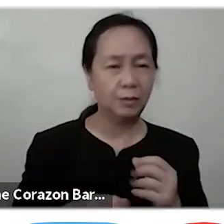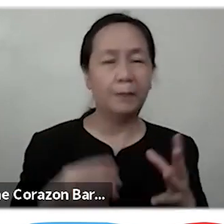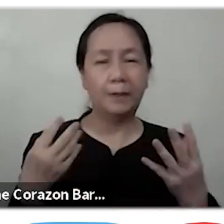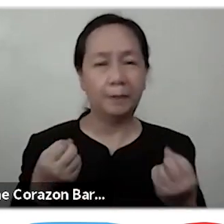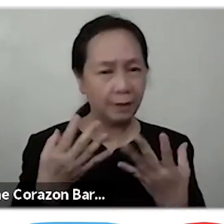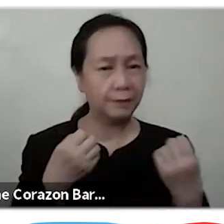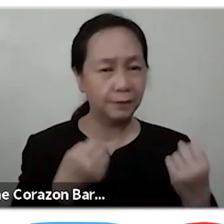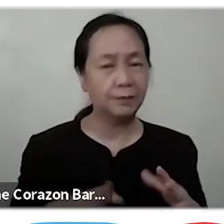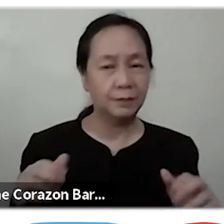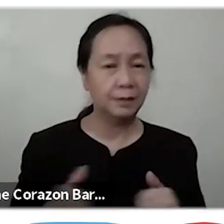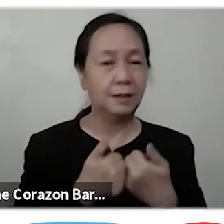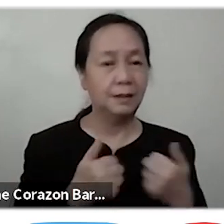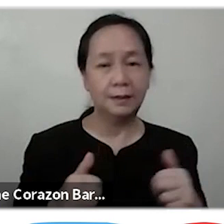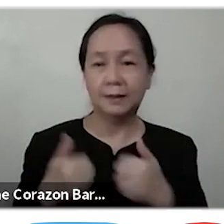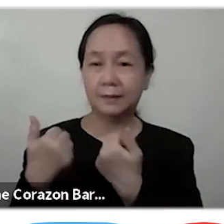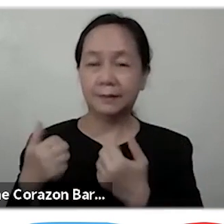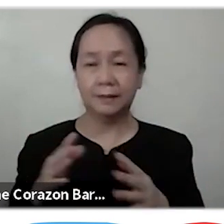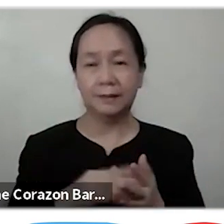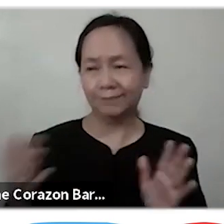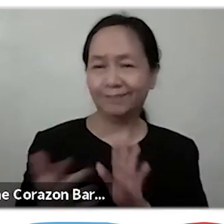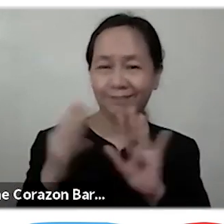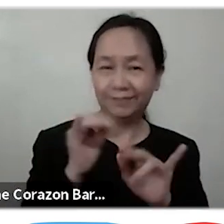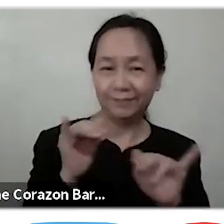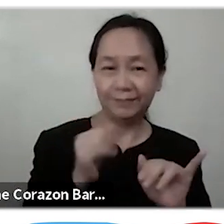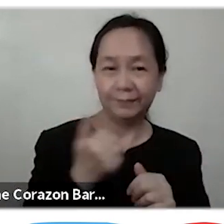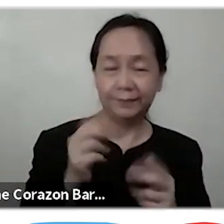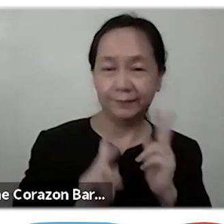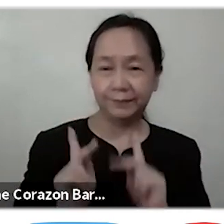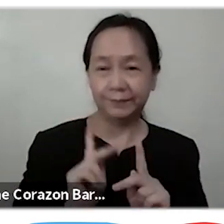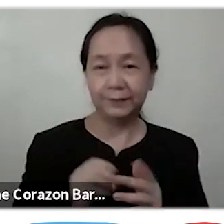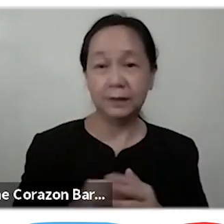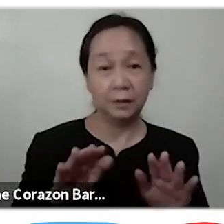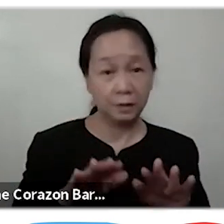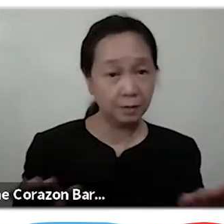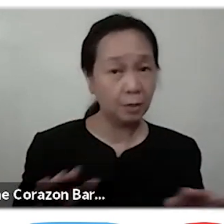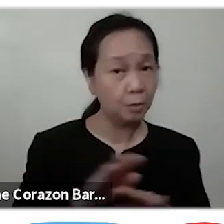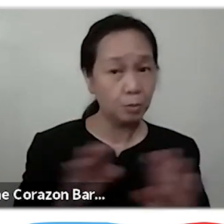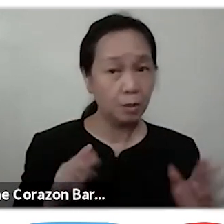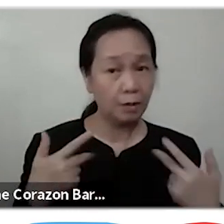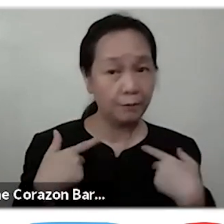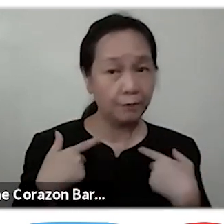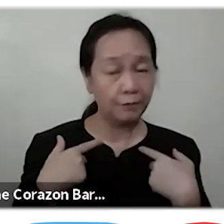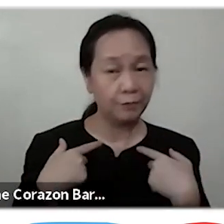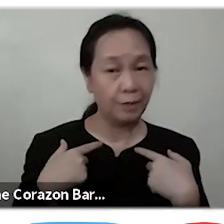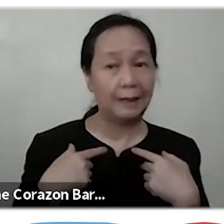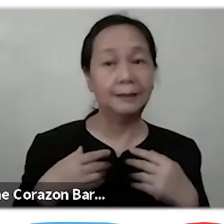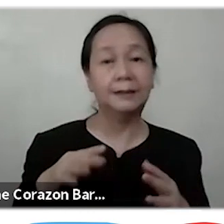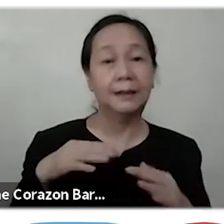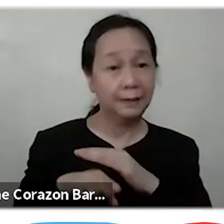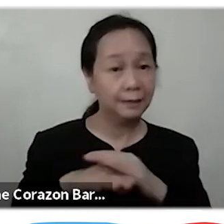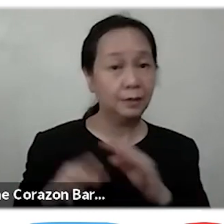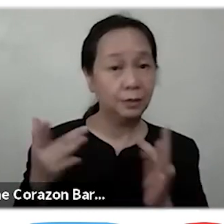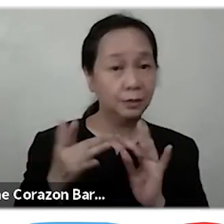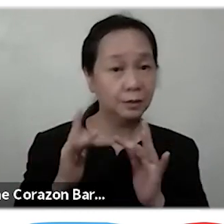and others do face as well. So as already mentioned, children don't have access to internet. All the children don't